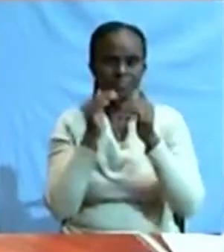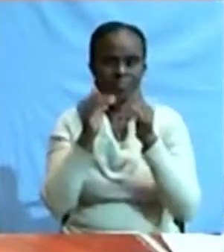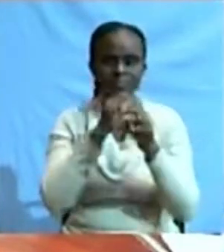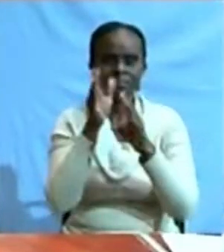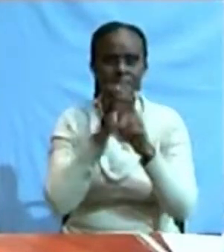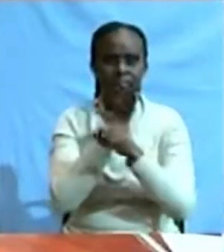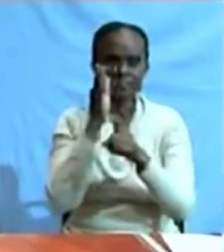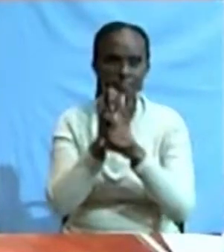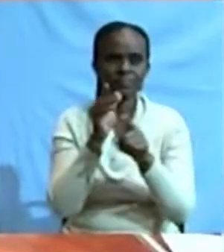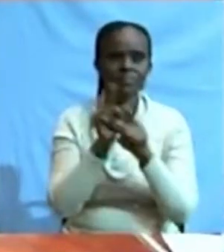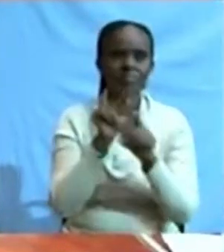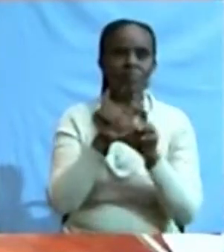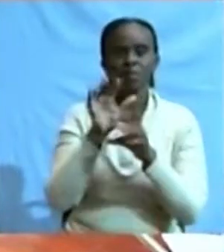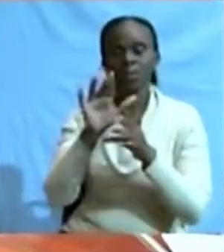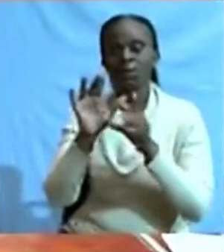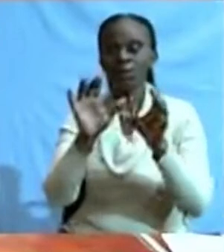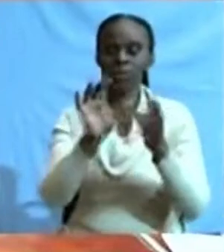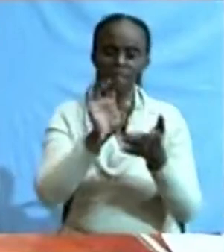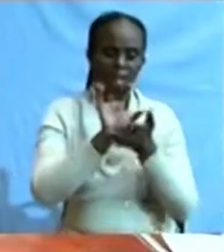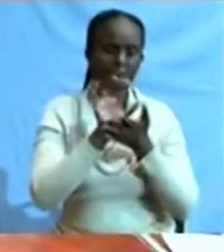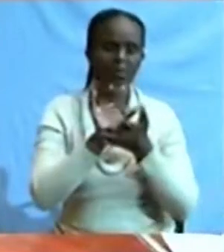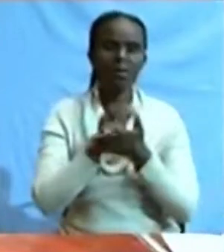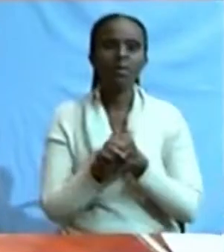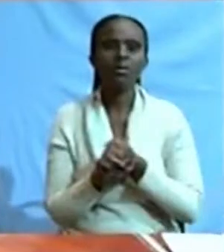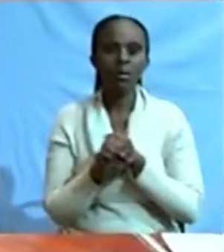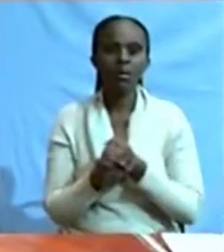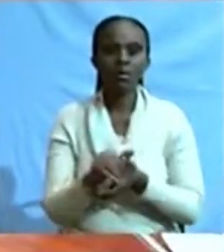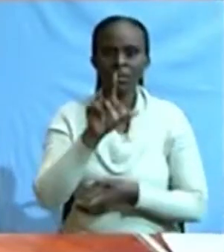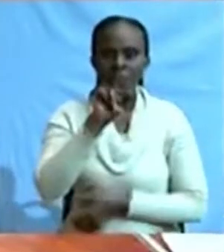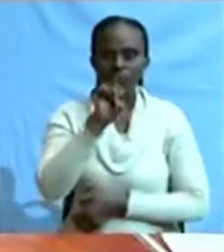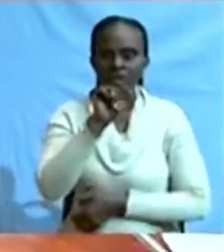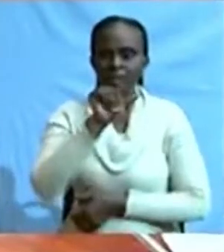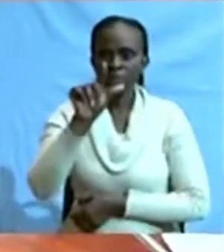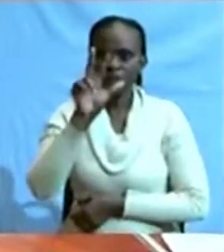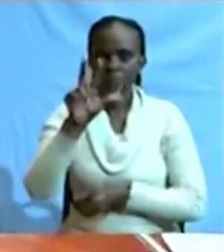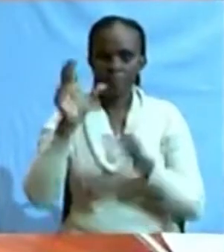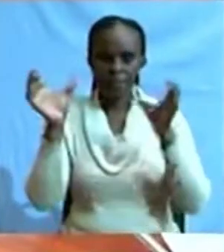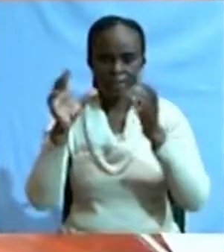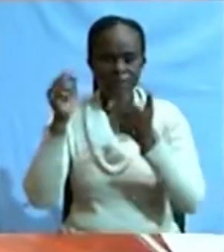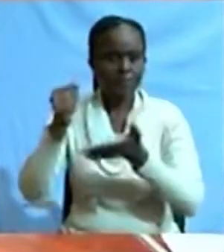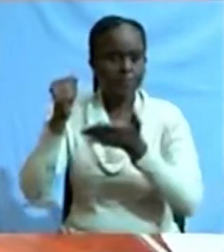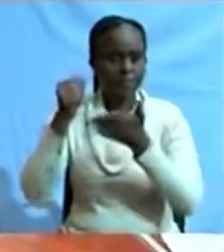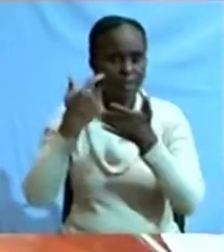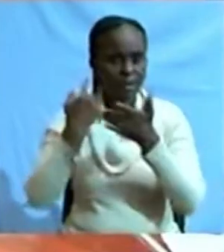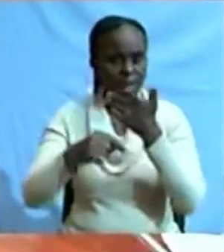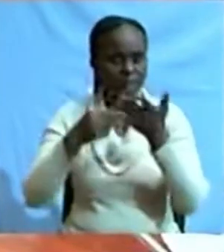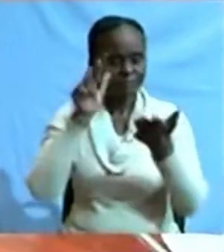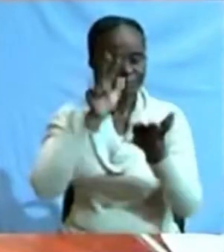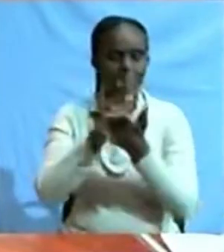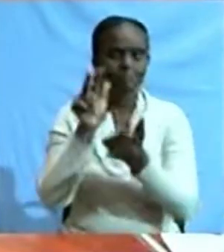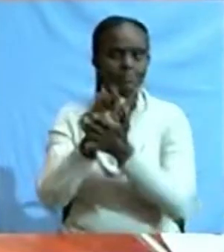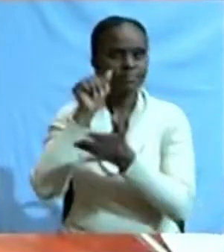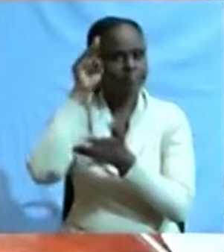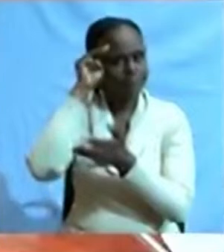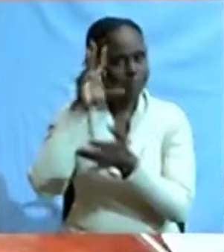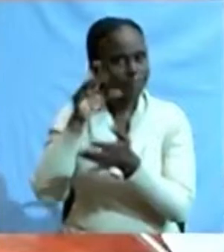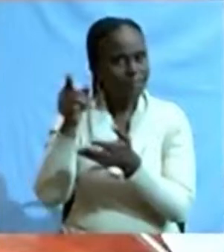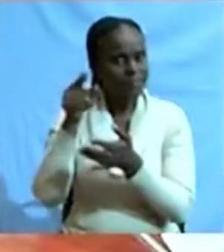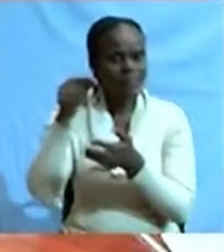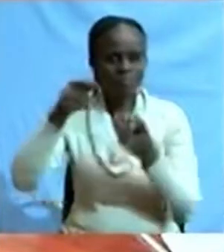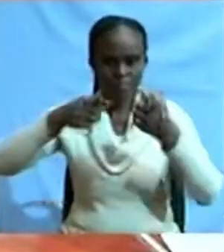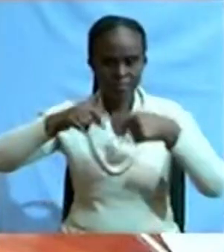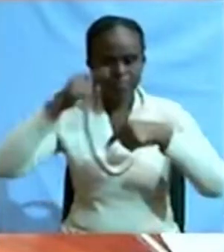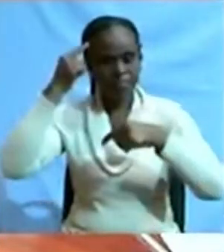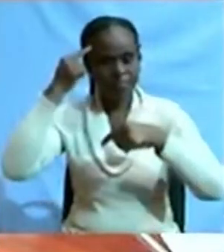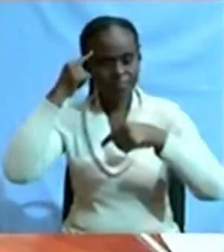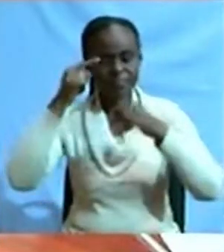towards reducing its debt burden. The 2023 Council budget has since been approved by the Minister of Local